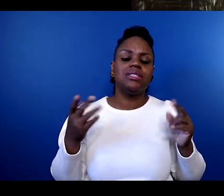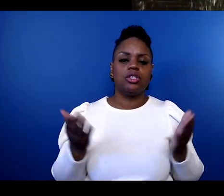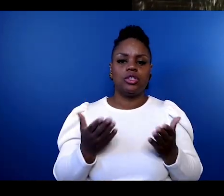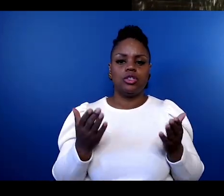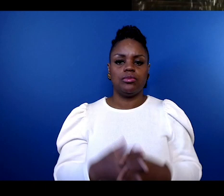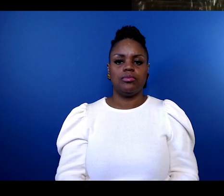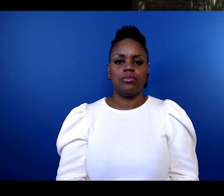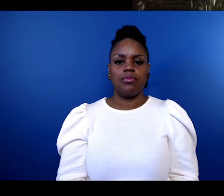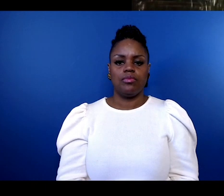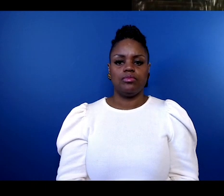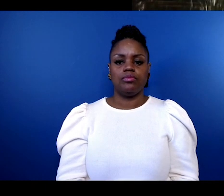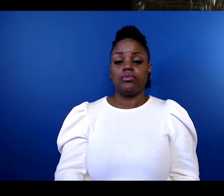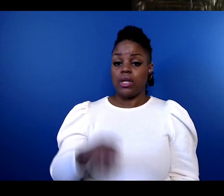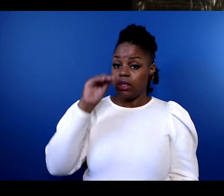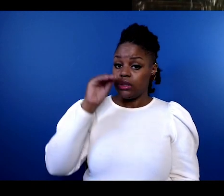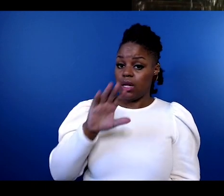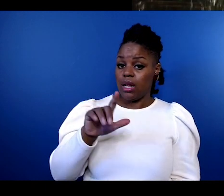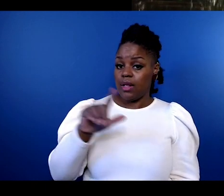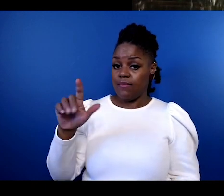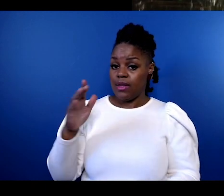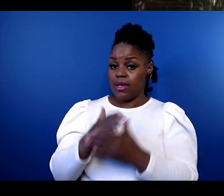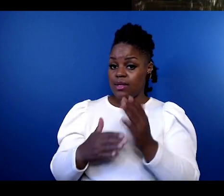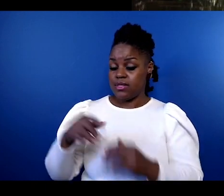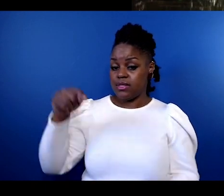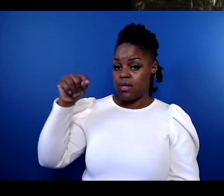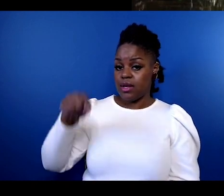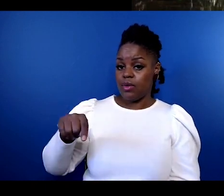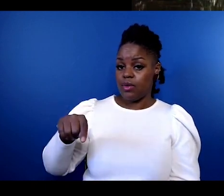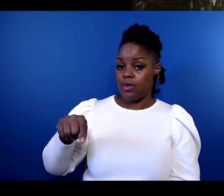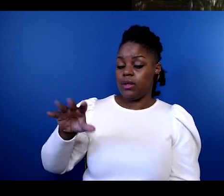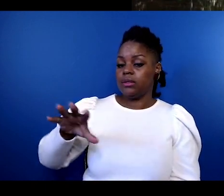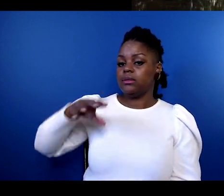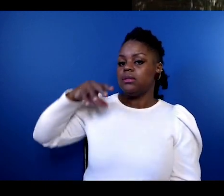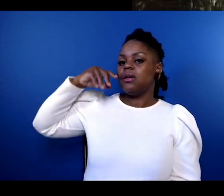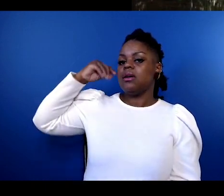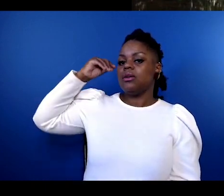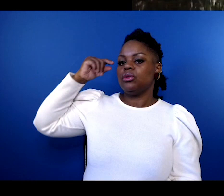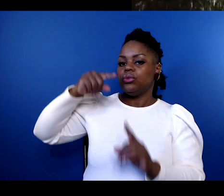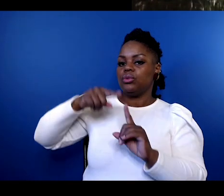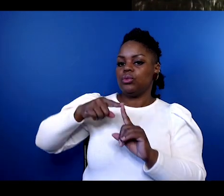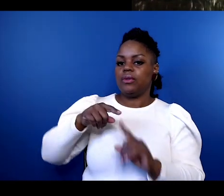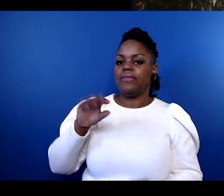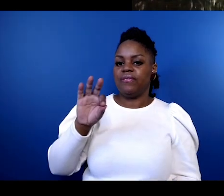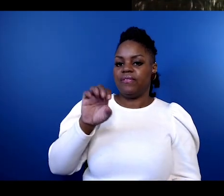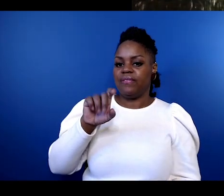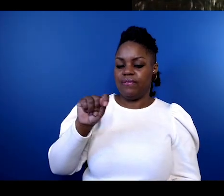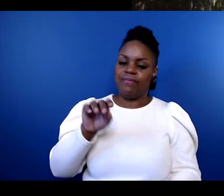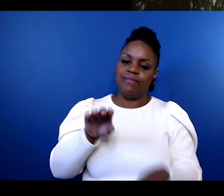Again, left hand in front of the right foot. Right arm up as you inhale. Open that up as much as you